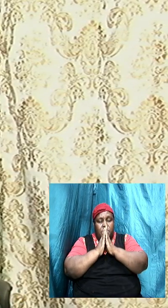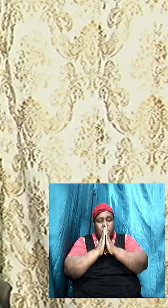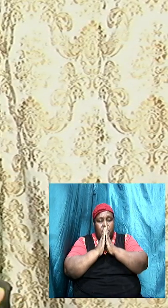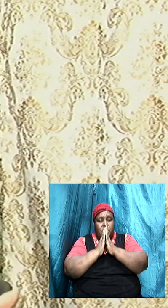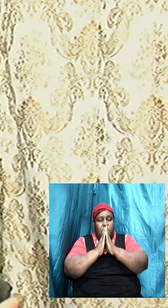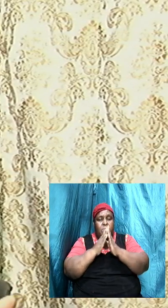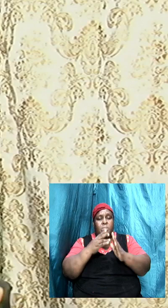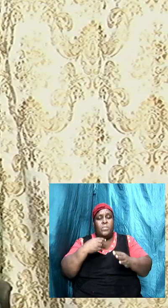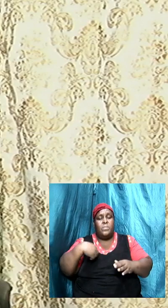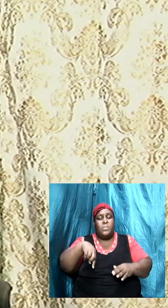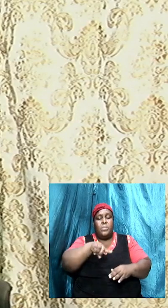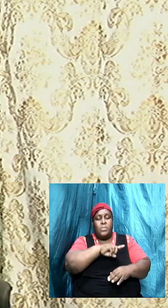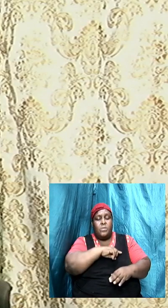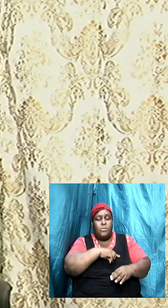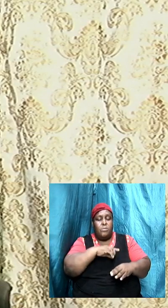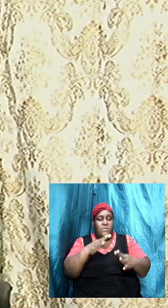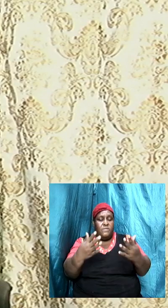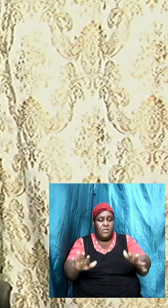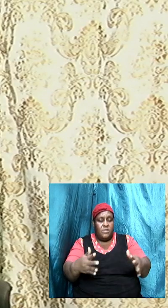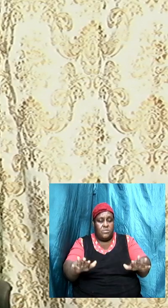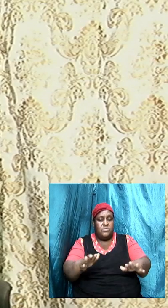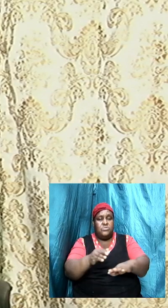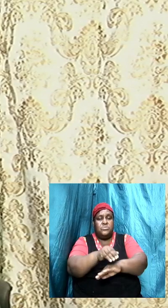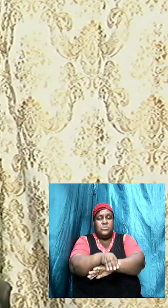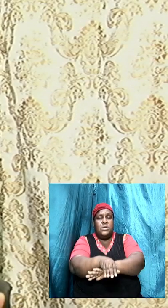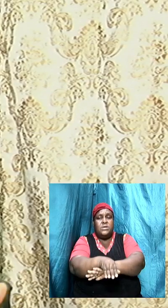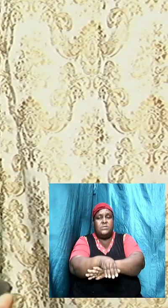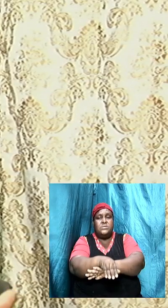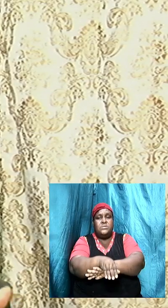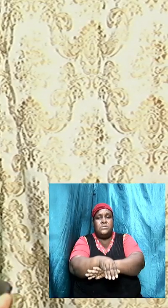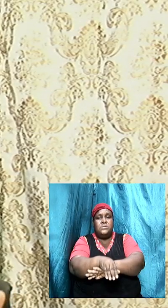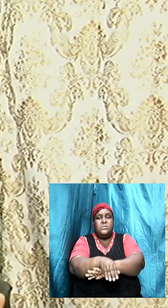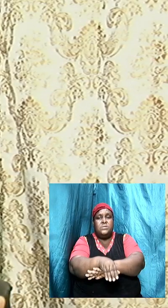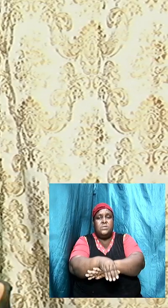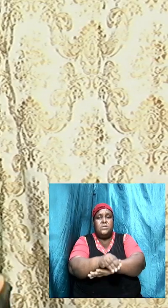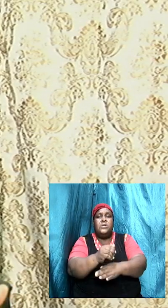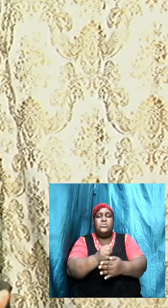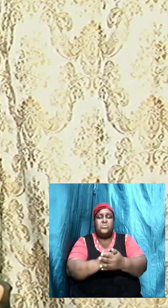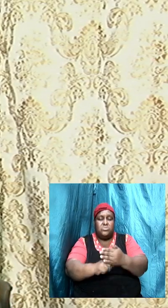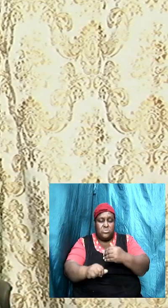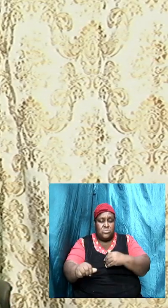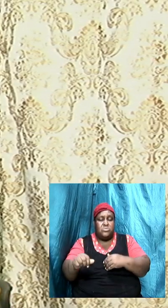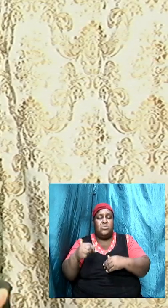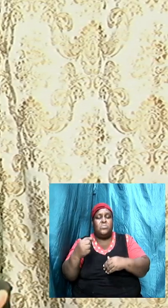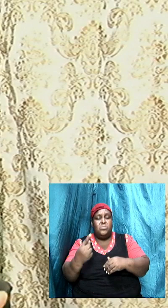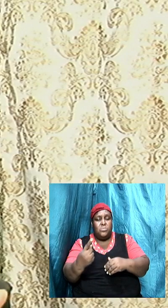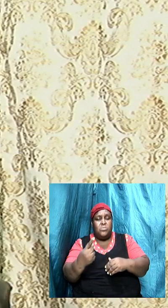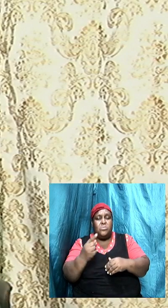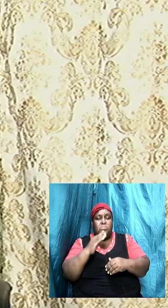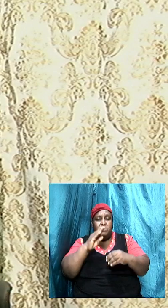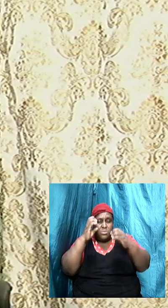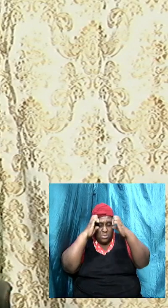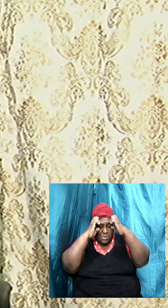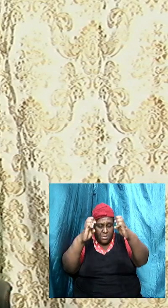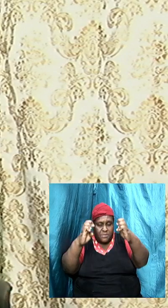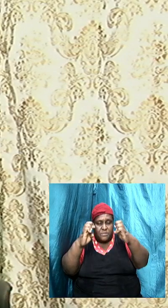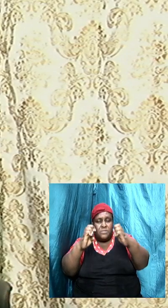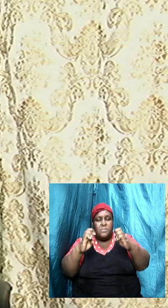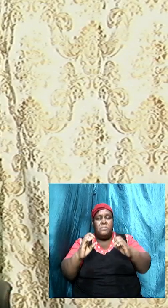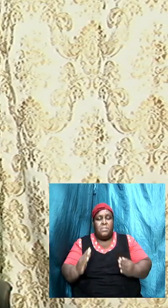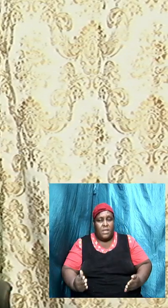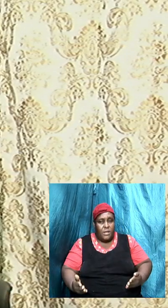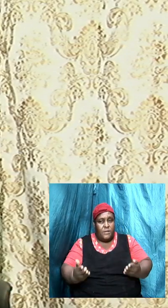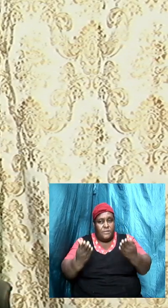you know, when we are through tonight, that, you know, somebody will be edified and somebody will be lifted, you